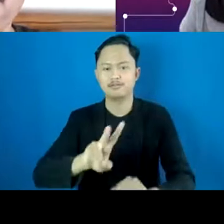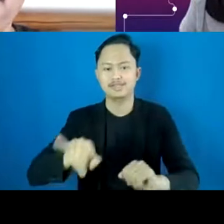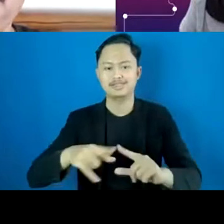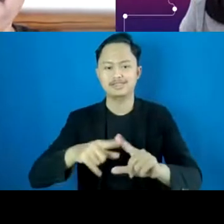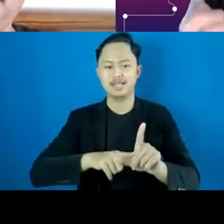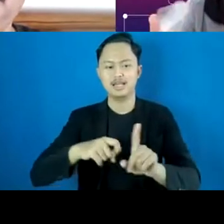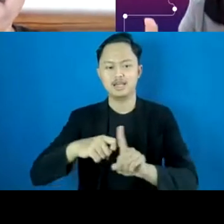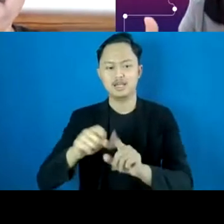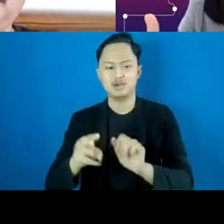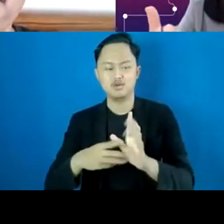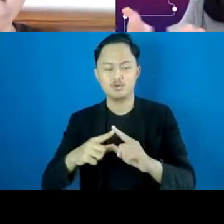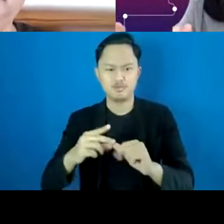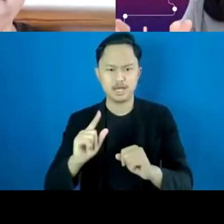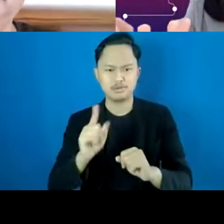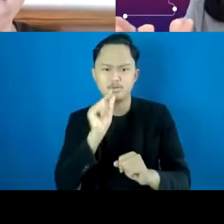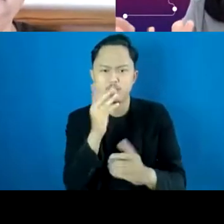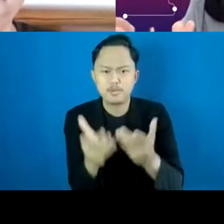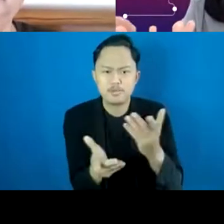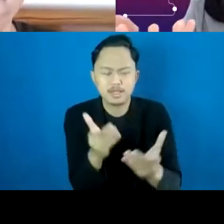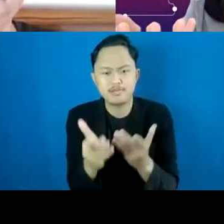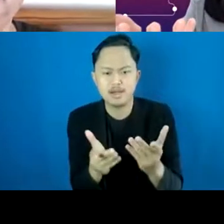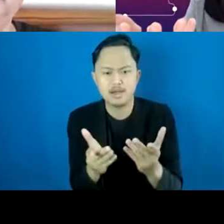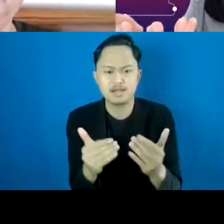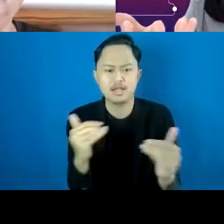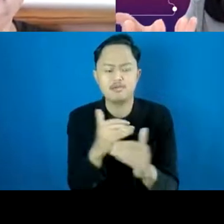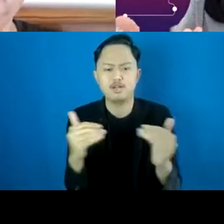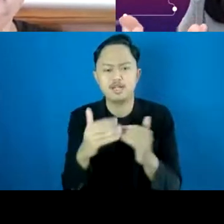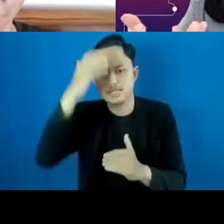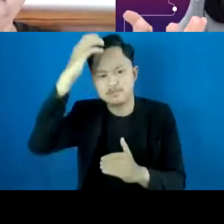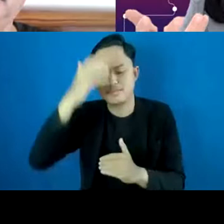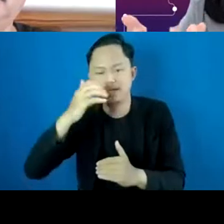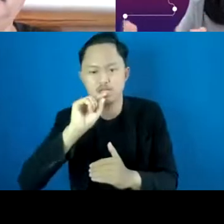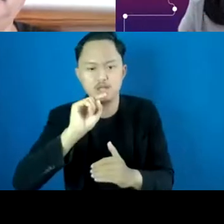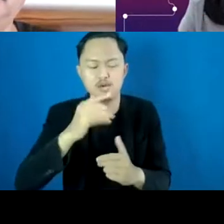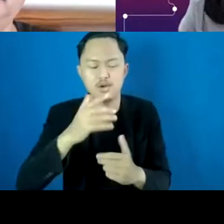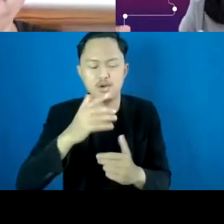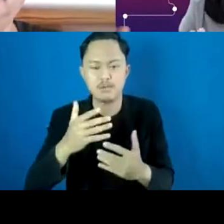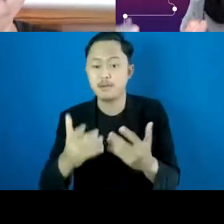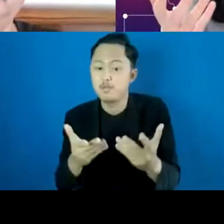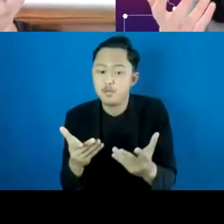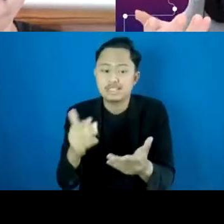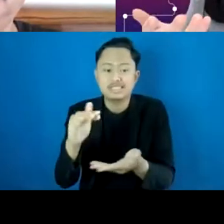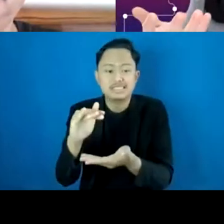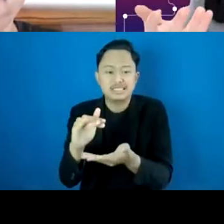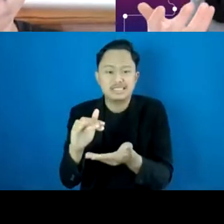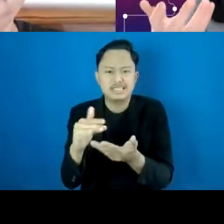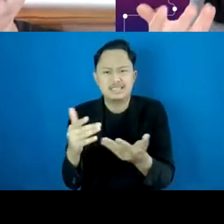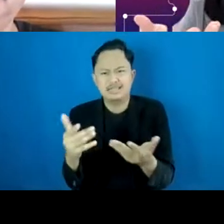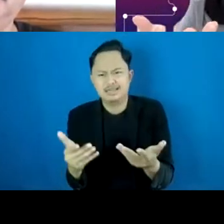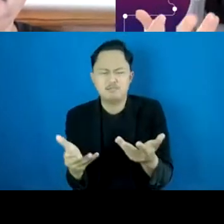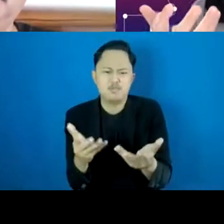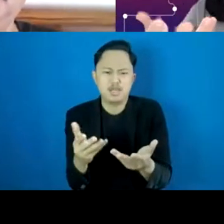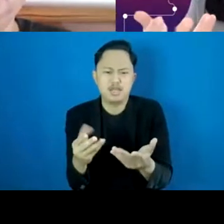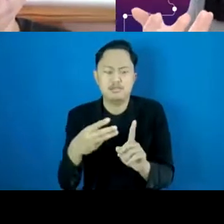exactly the considerations for the e-bus drivers to consume lesser batteries, since